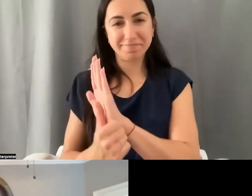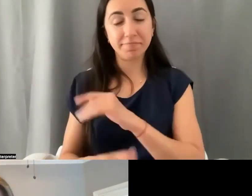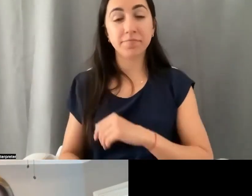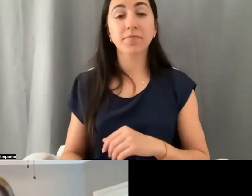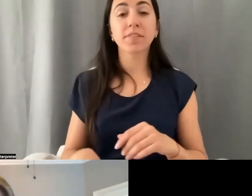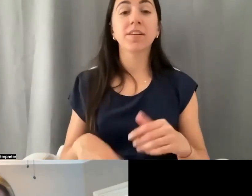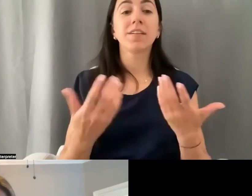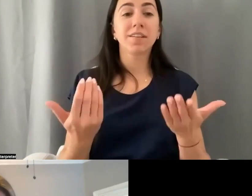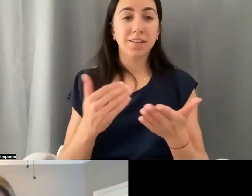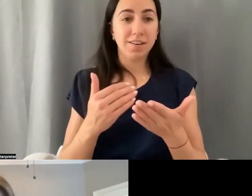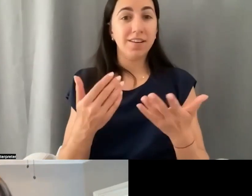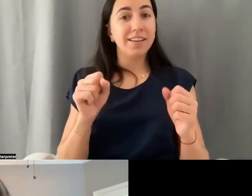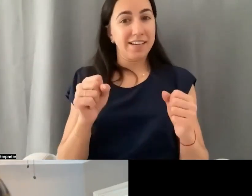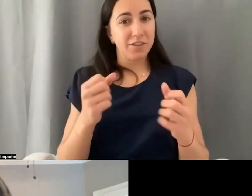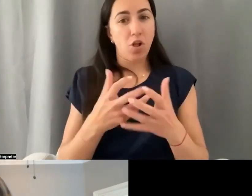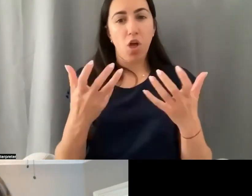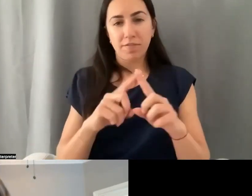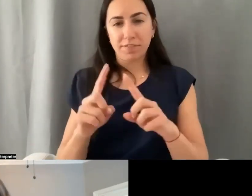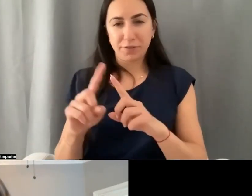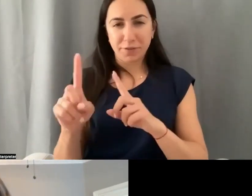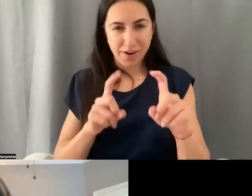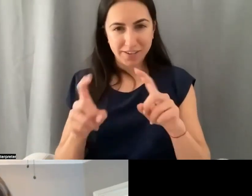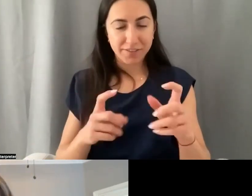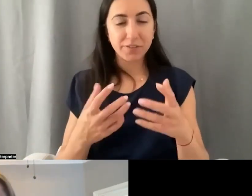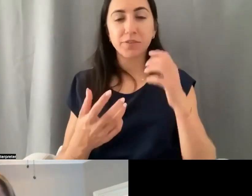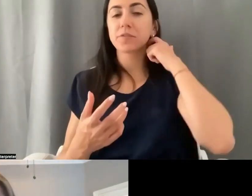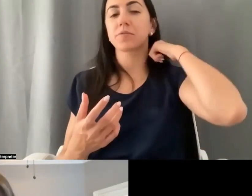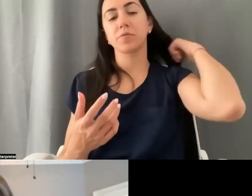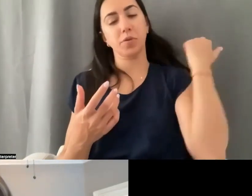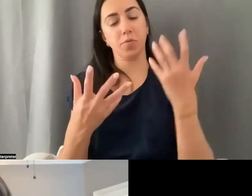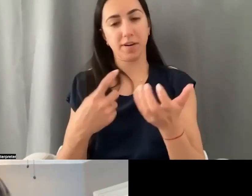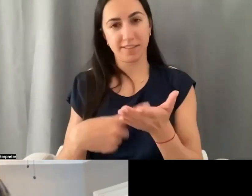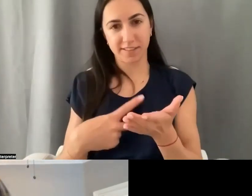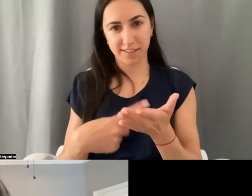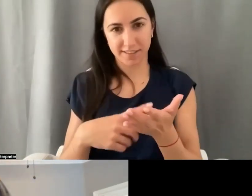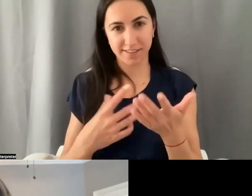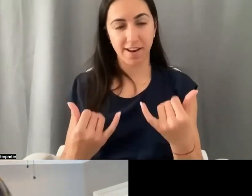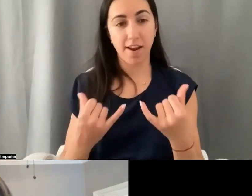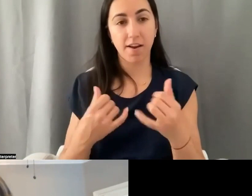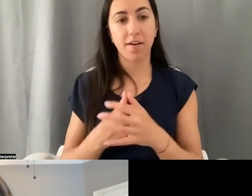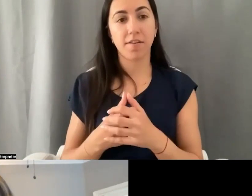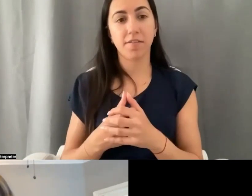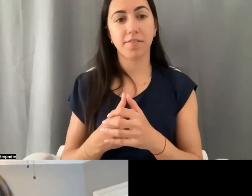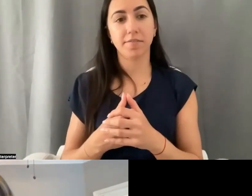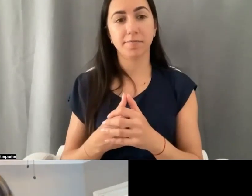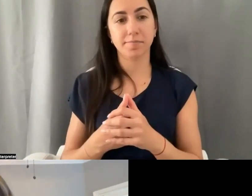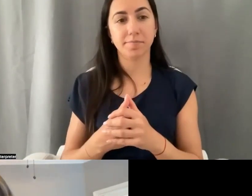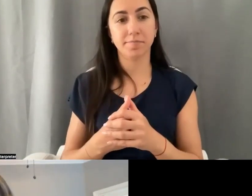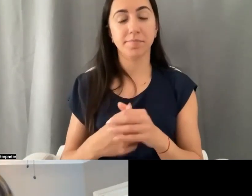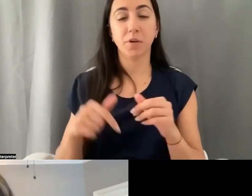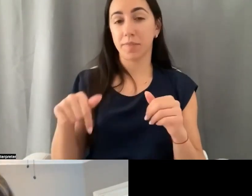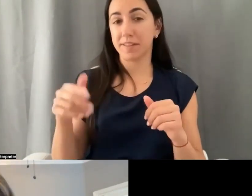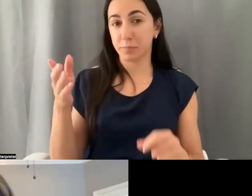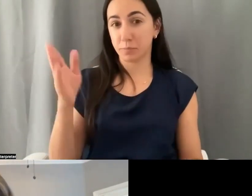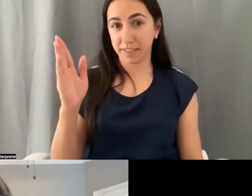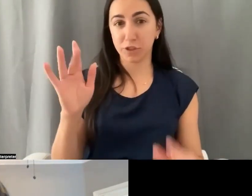lot of questions on this topic, so we'd like to address them now. And first and foremost is this presentation